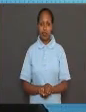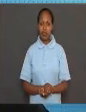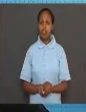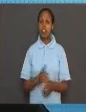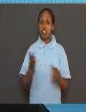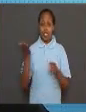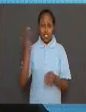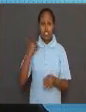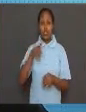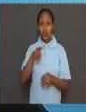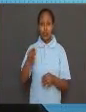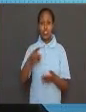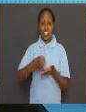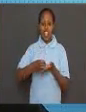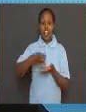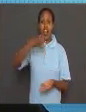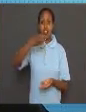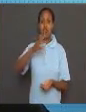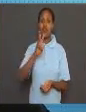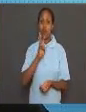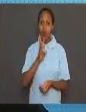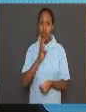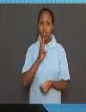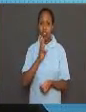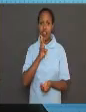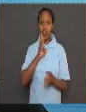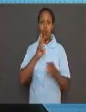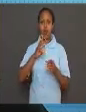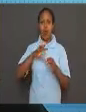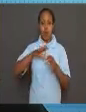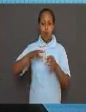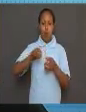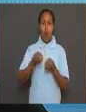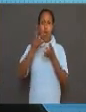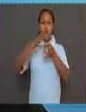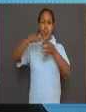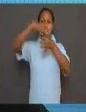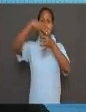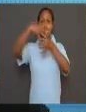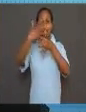Did your glass of water overflow?